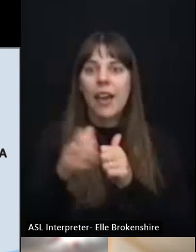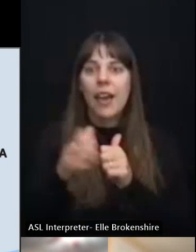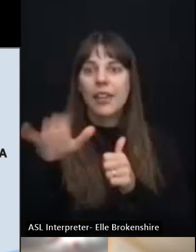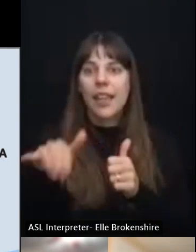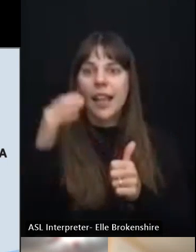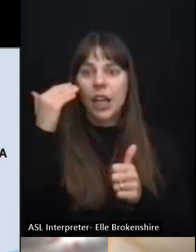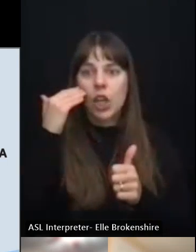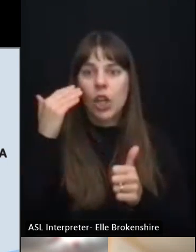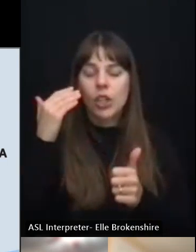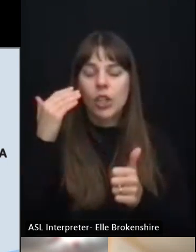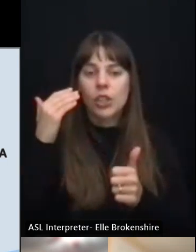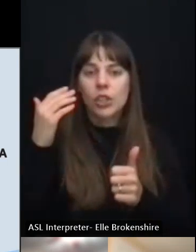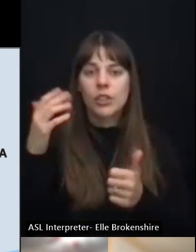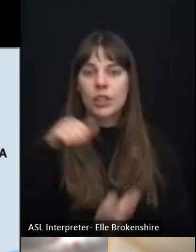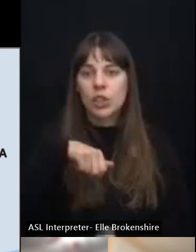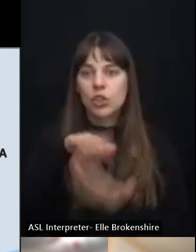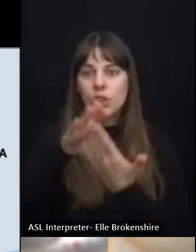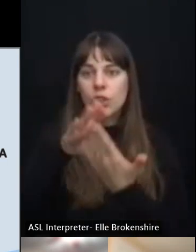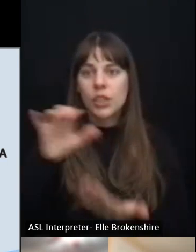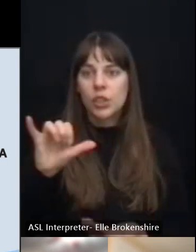acknowledged and addressed in this as well?